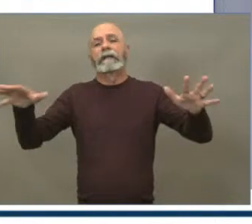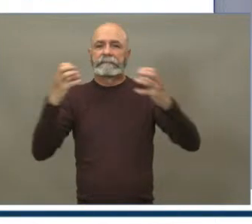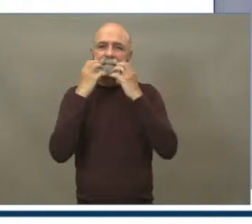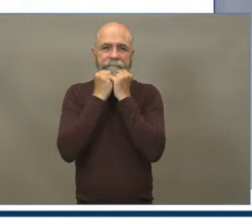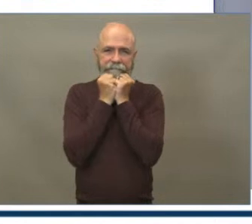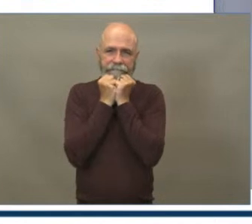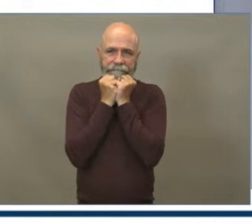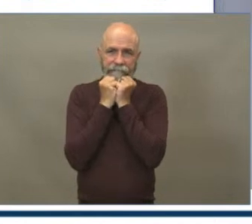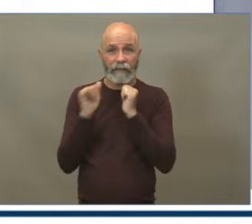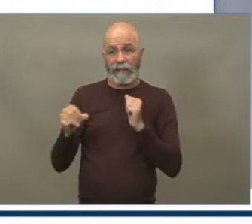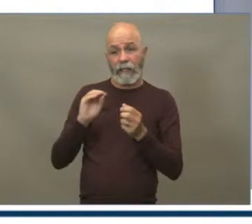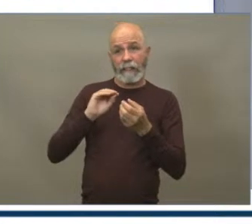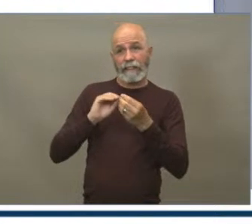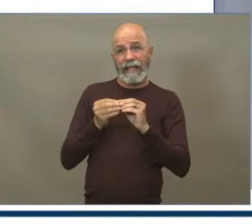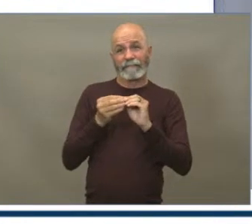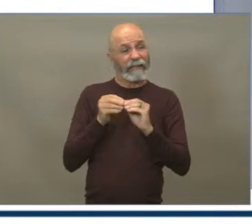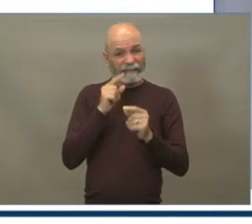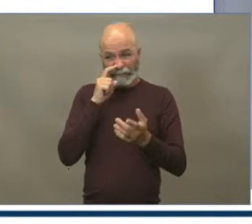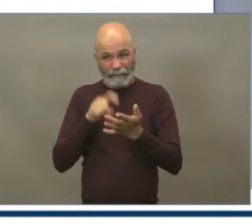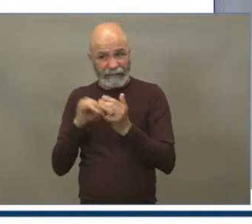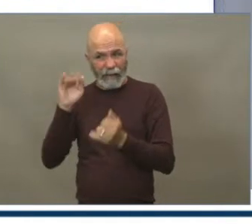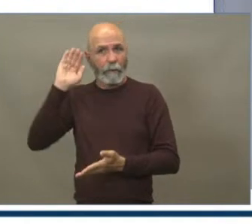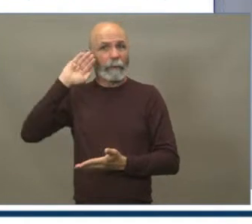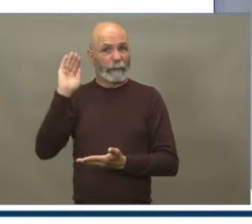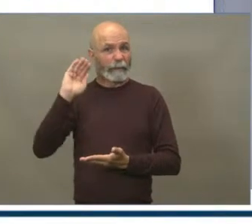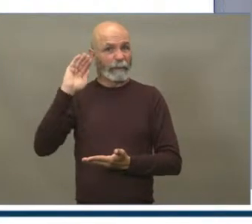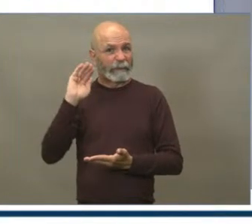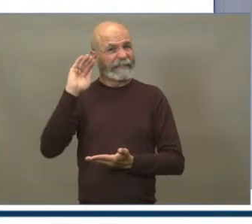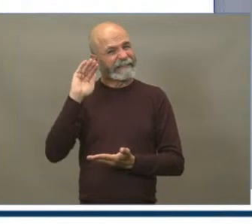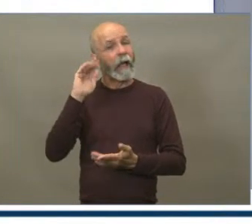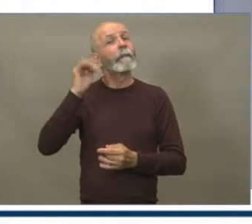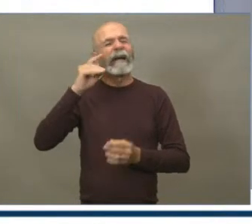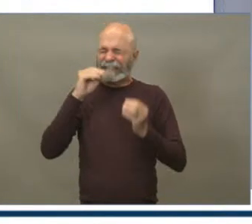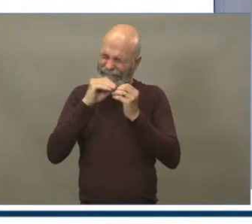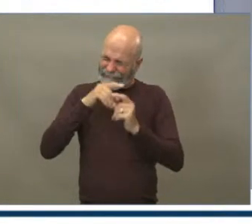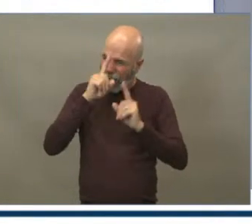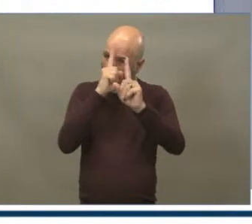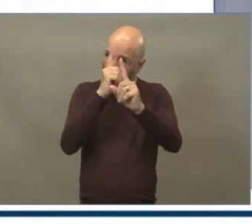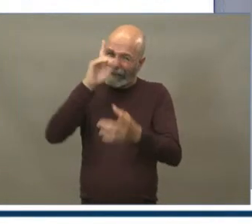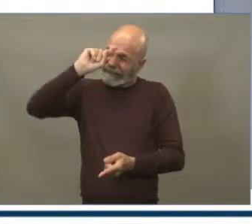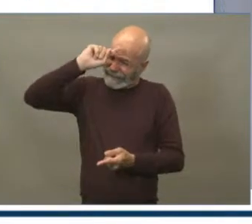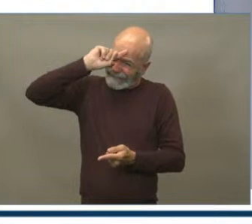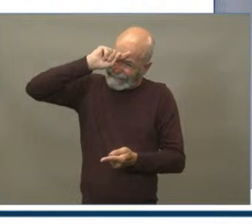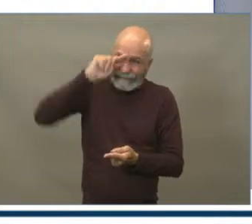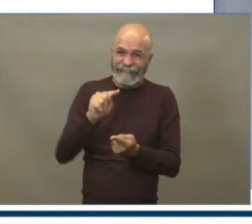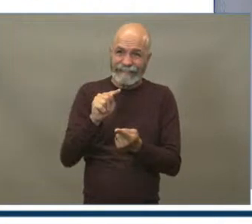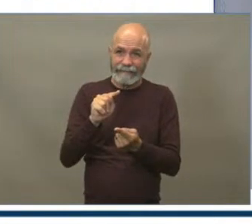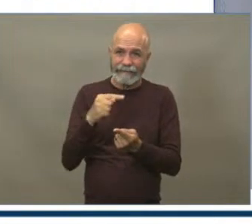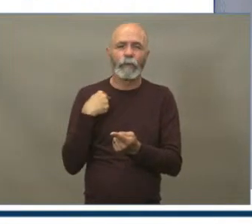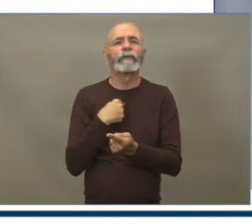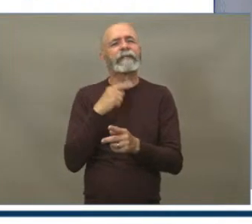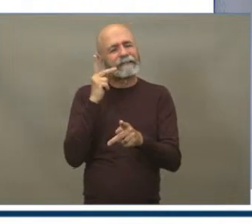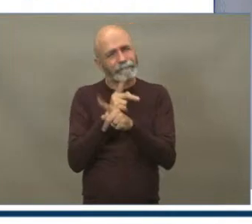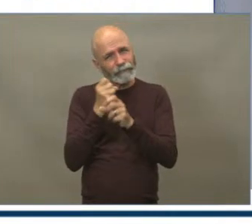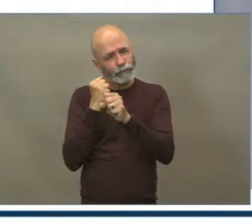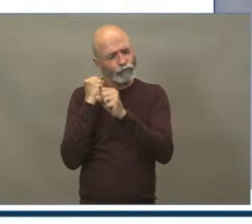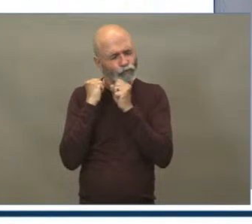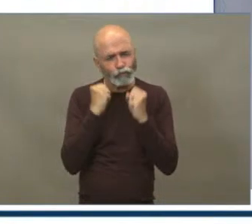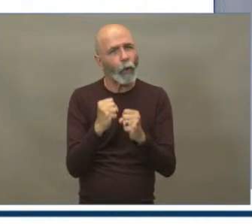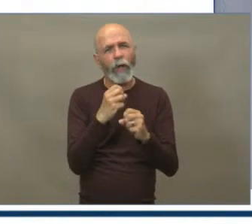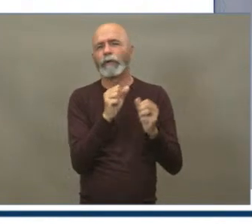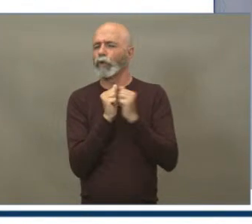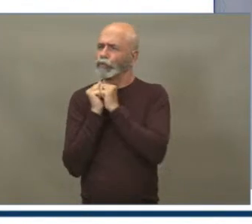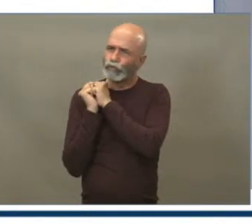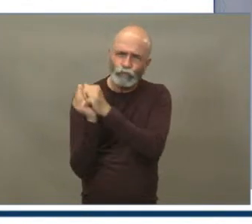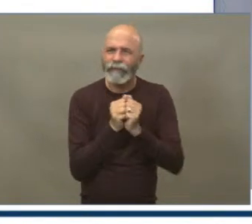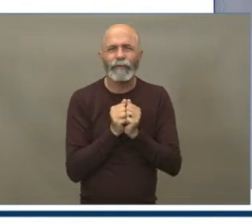starting to trend in the right direction, but we are not there yet, and that's why we need to remain strong and work together. We do not want to seem